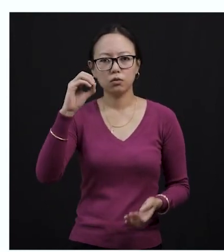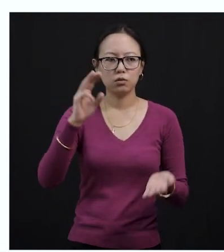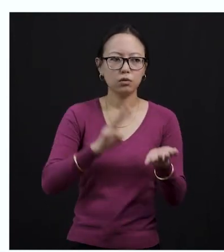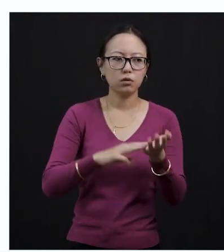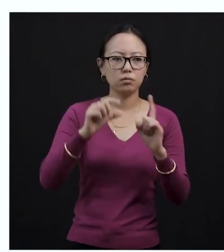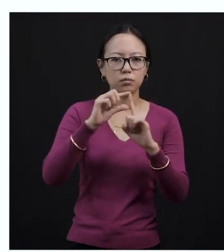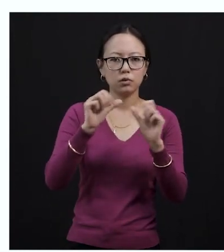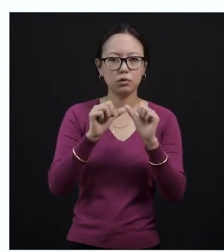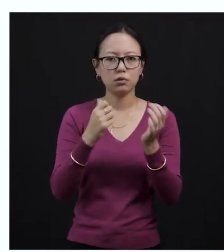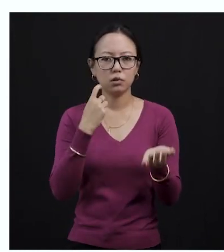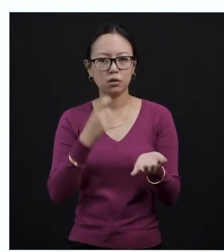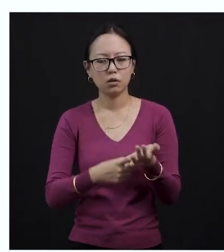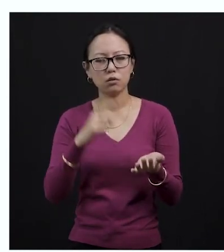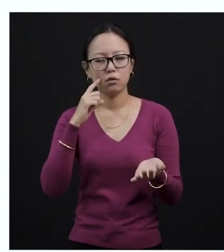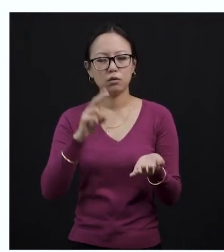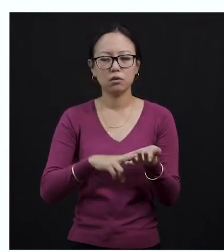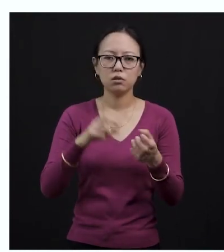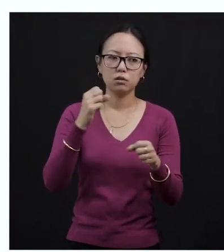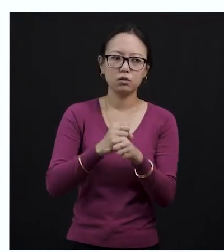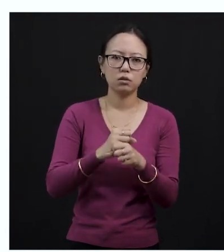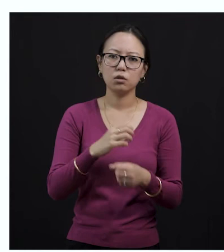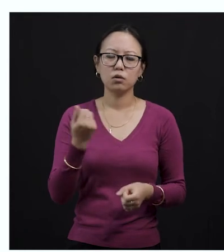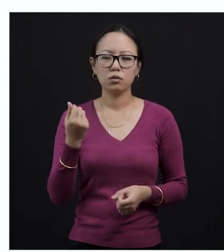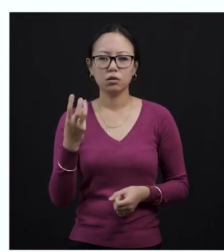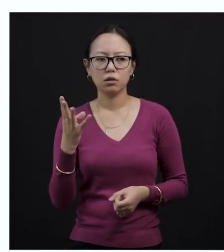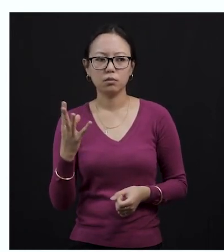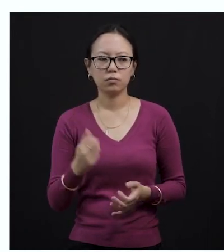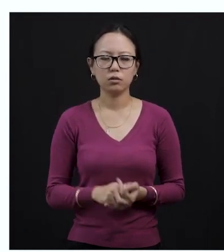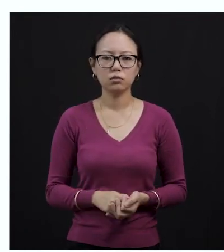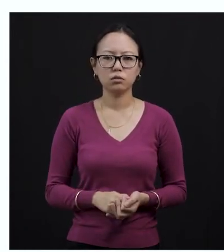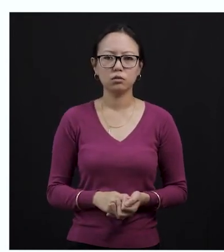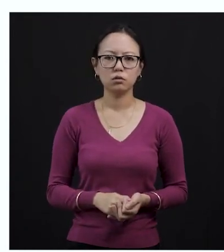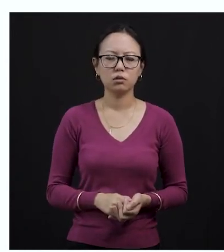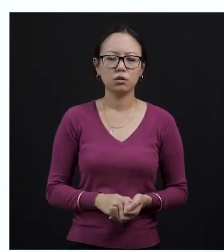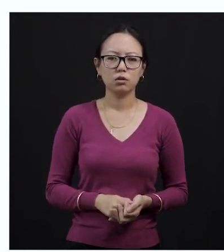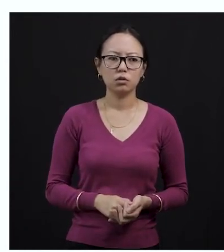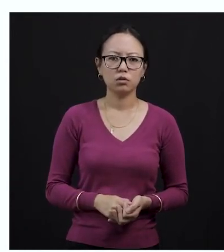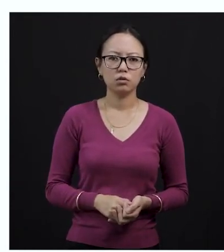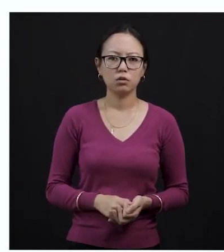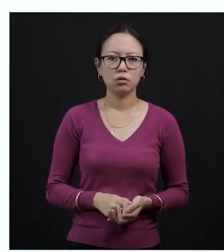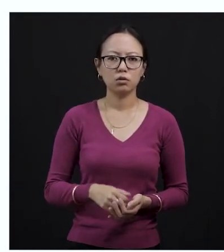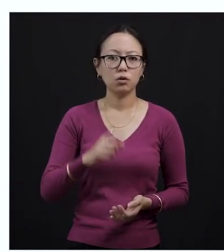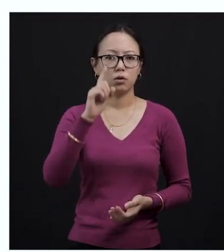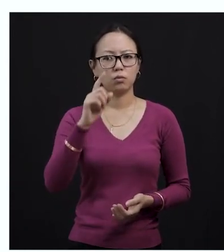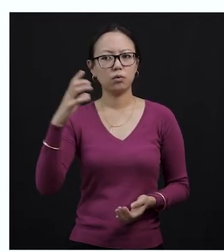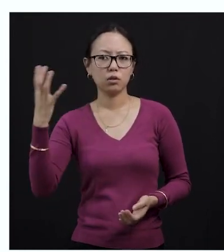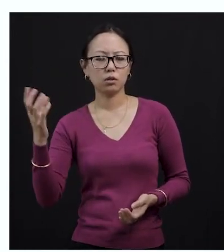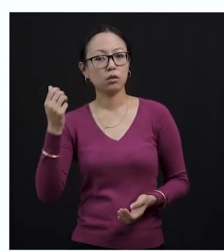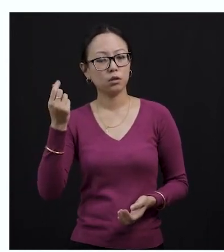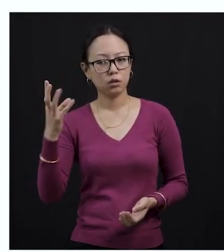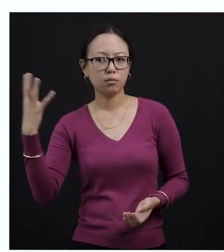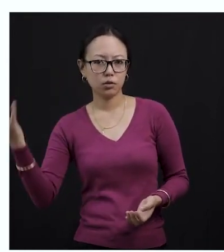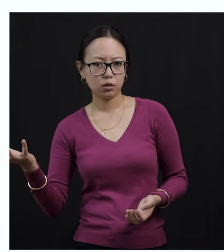comparing means bringing one number and another number, bringing them together and checking which